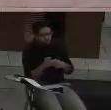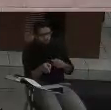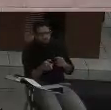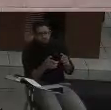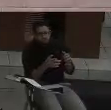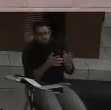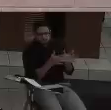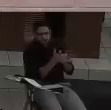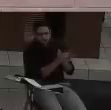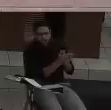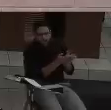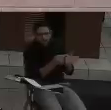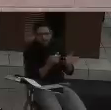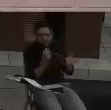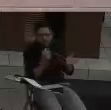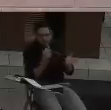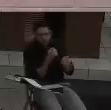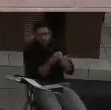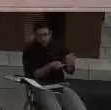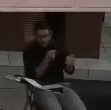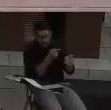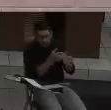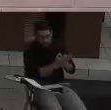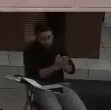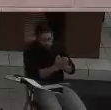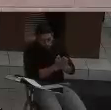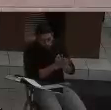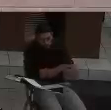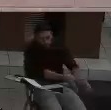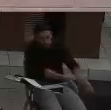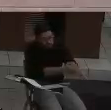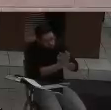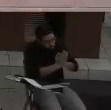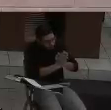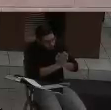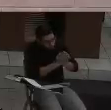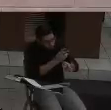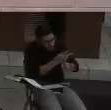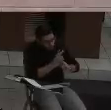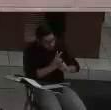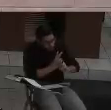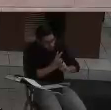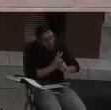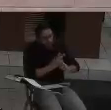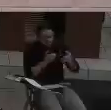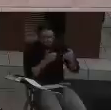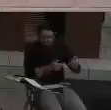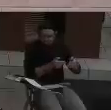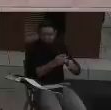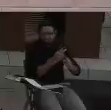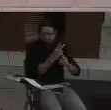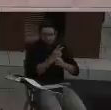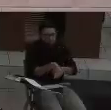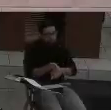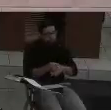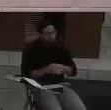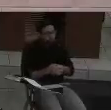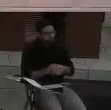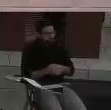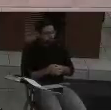you, and do not refuse anyone who wants to borrow from you. Love your enemies and pray for